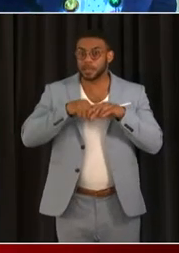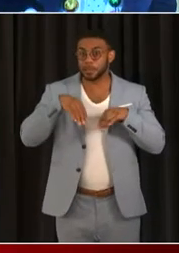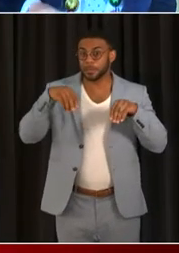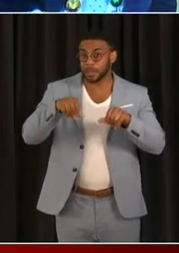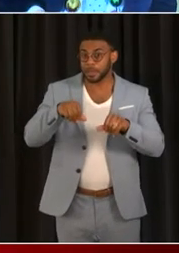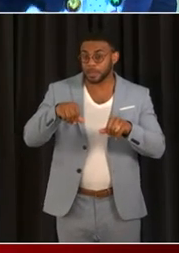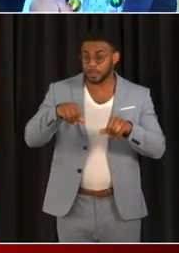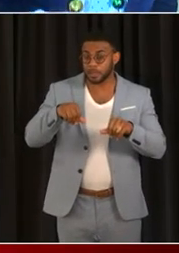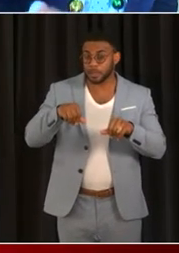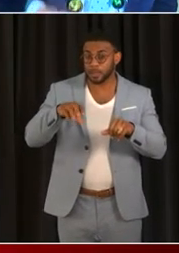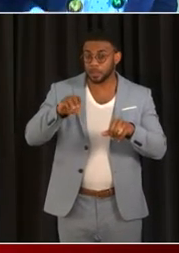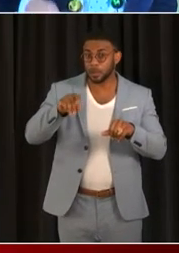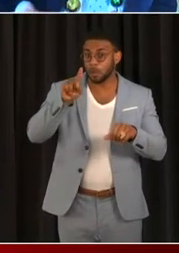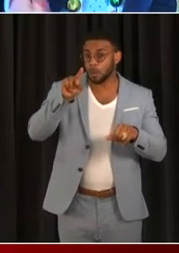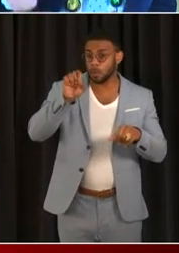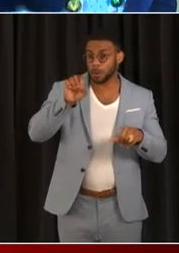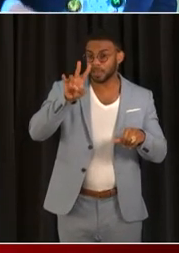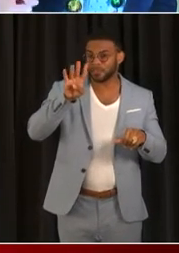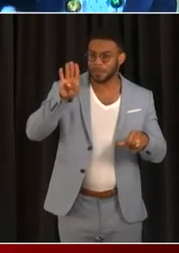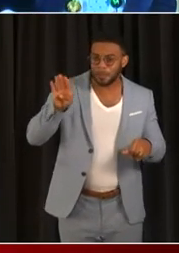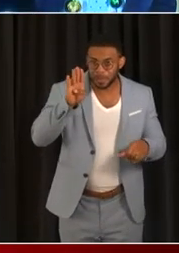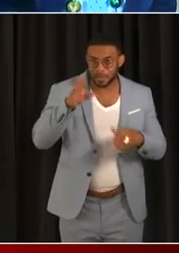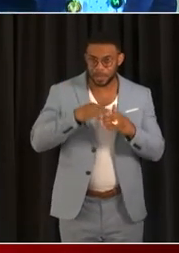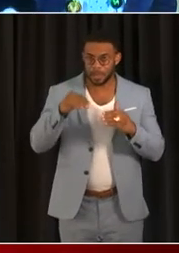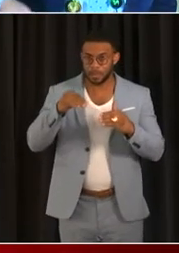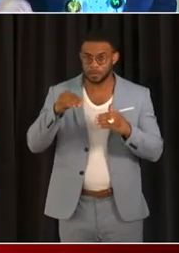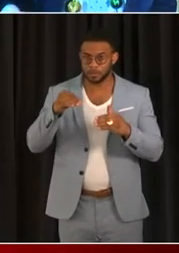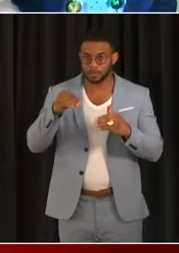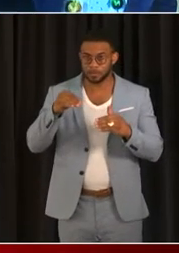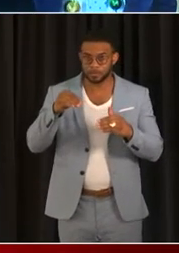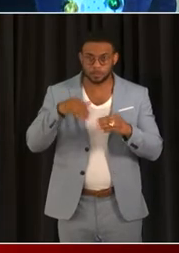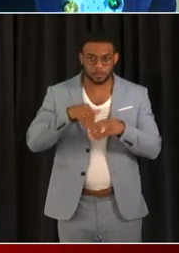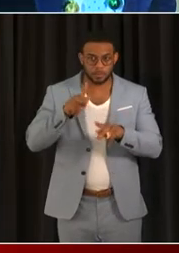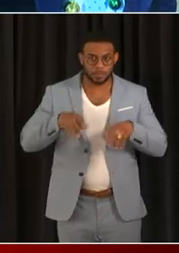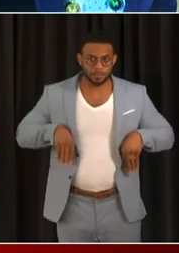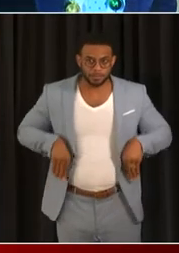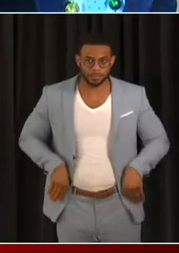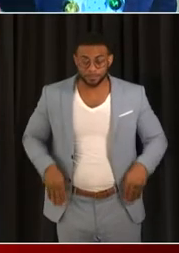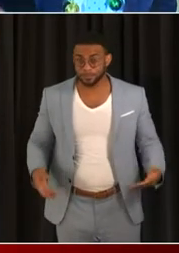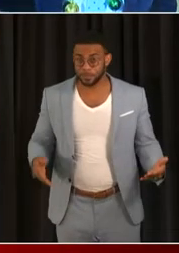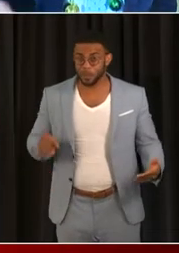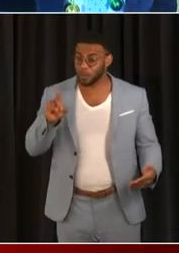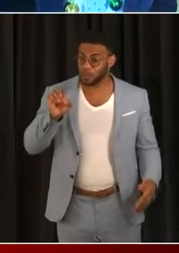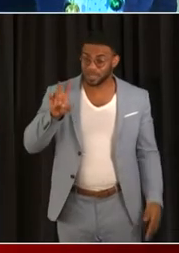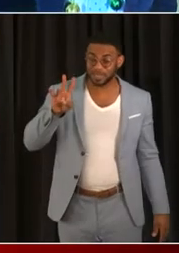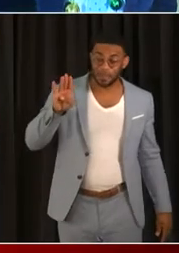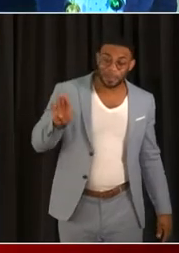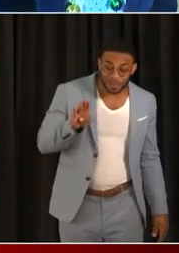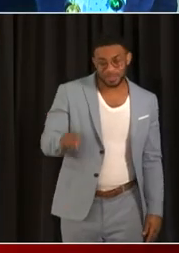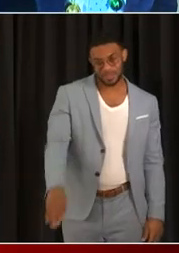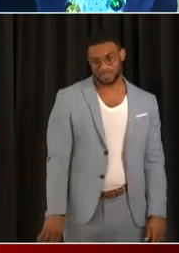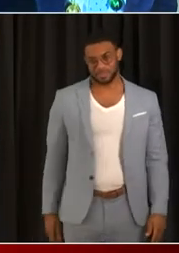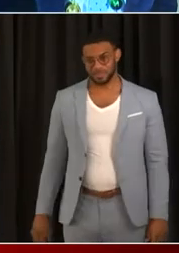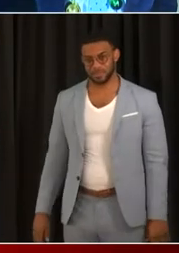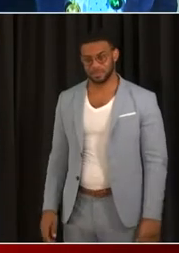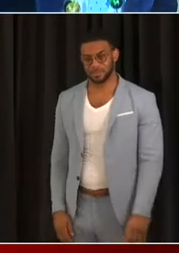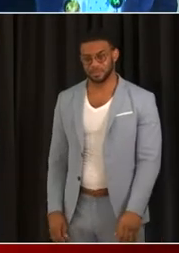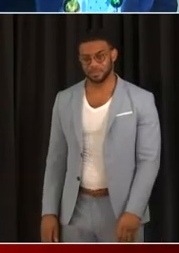in pay, putting $1.7 billion in people's pockets. $1.7 billion.